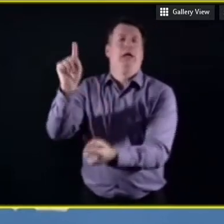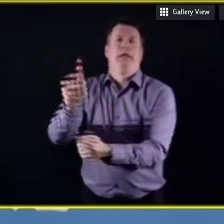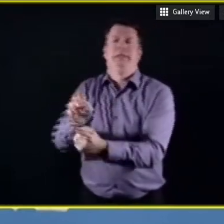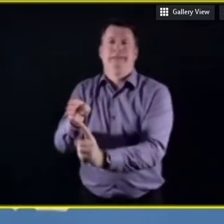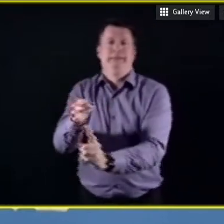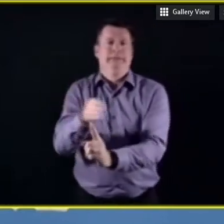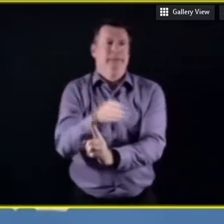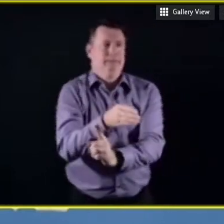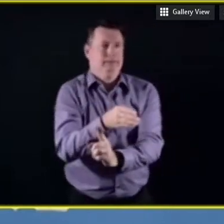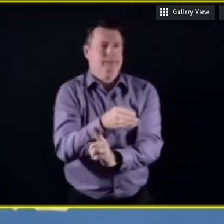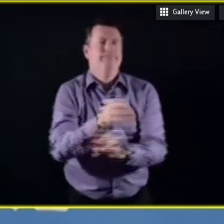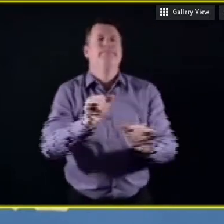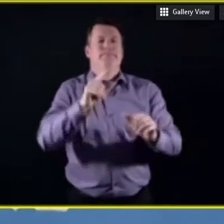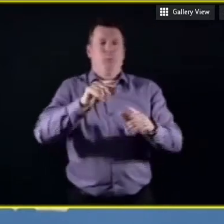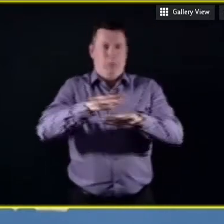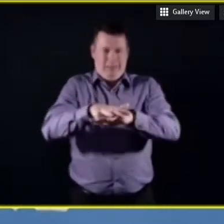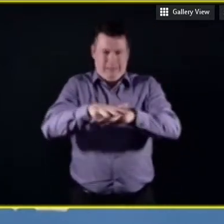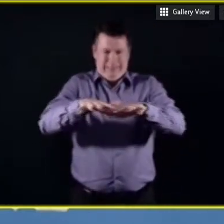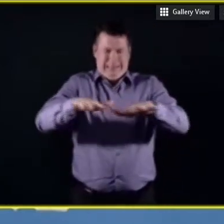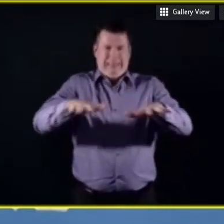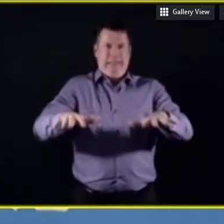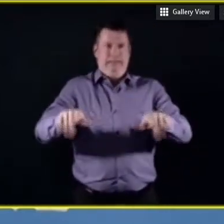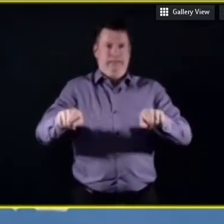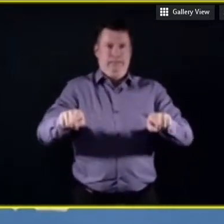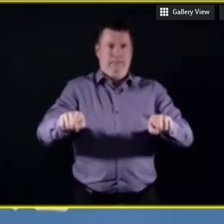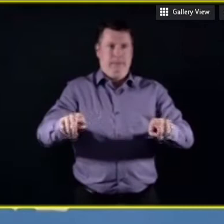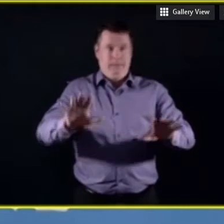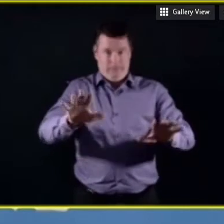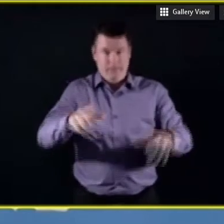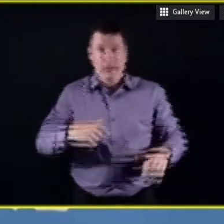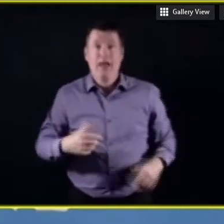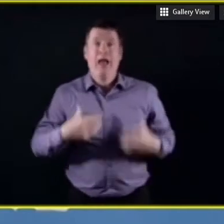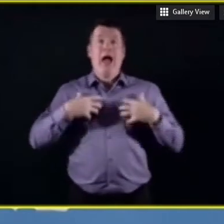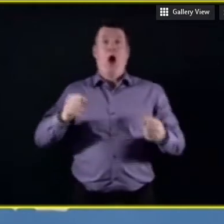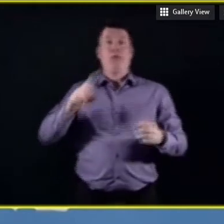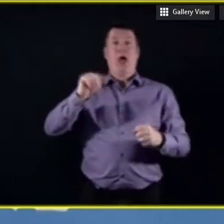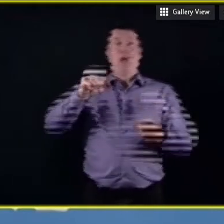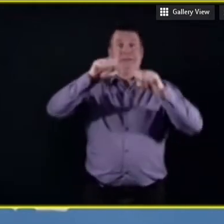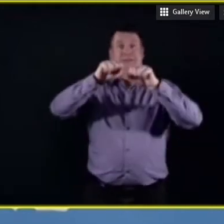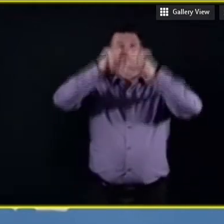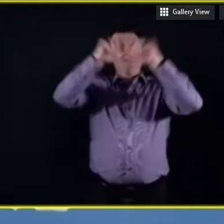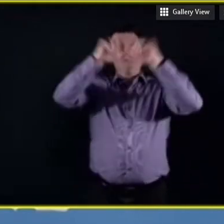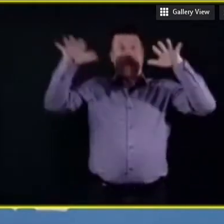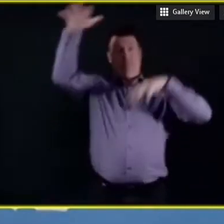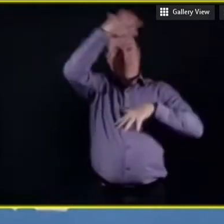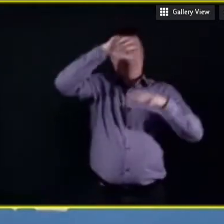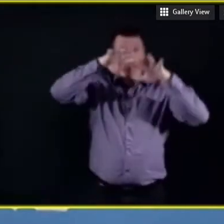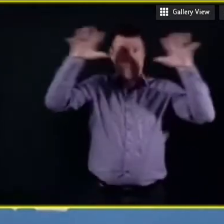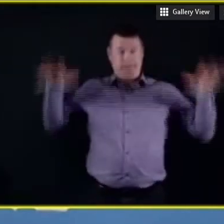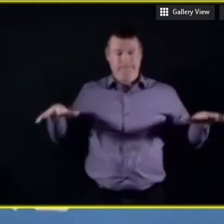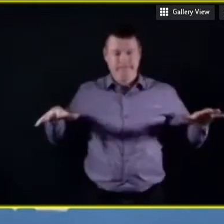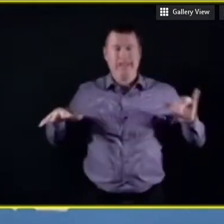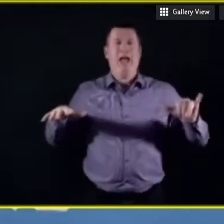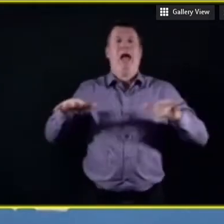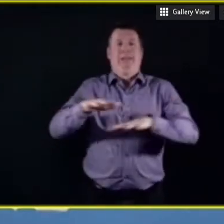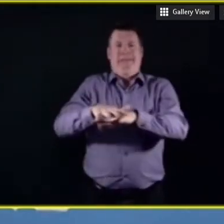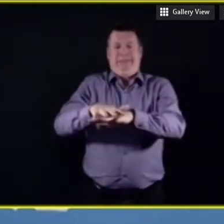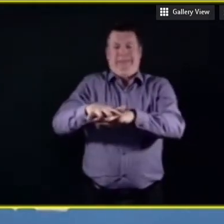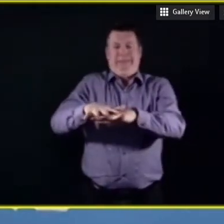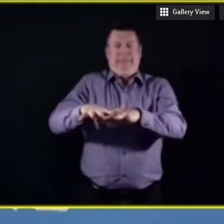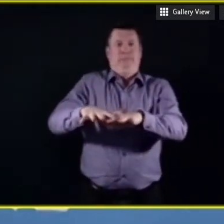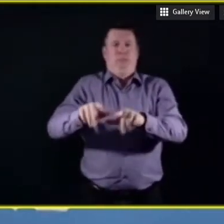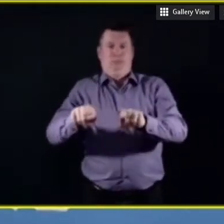as a healthcare system is that we were adaptable enough to make the changes that not only did the right